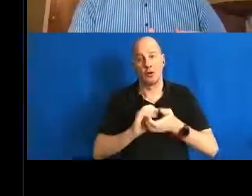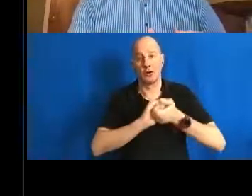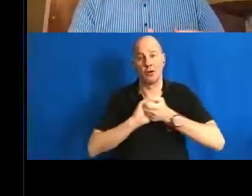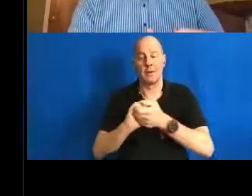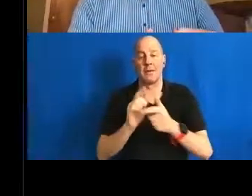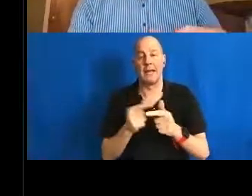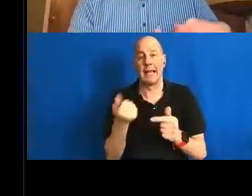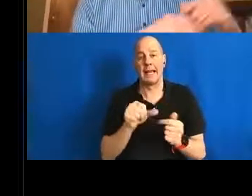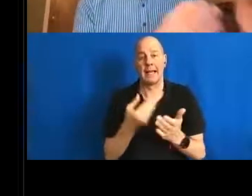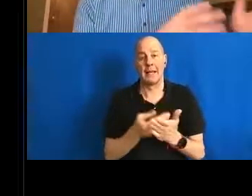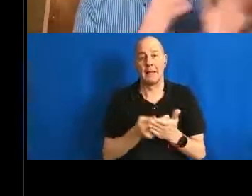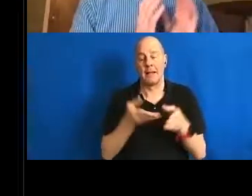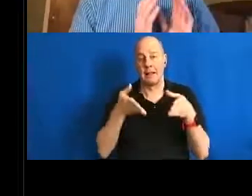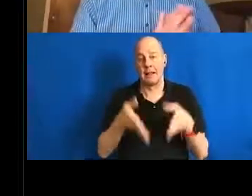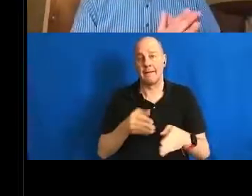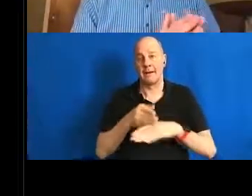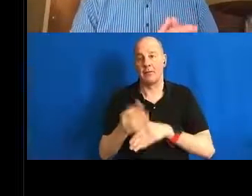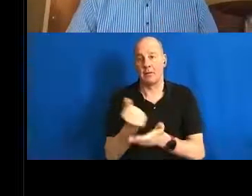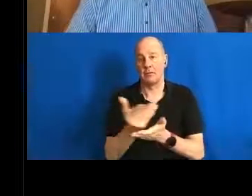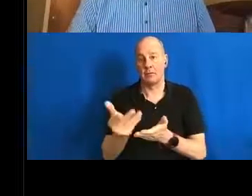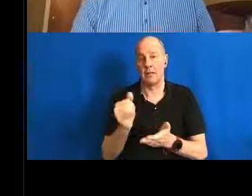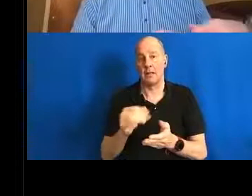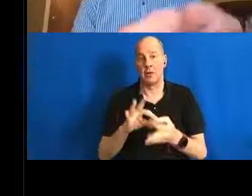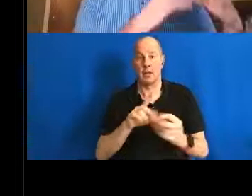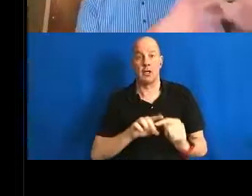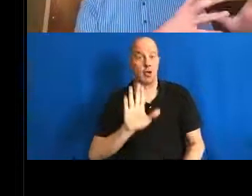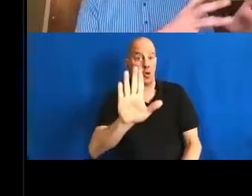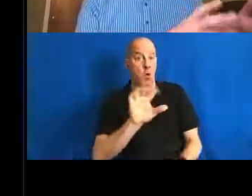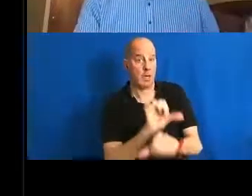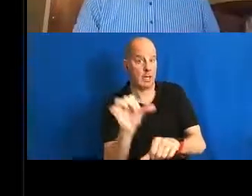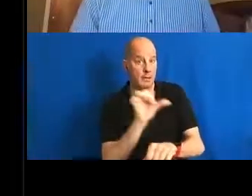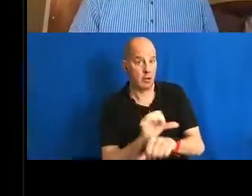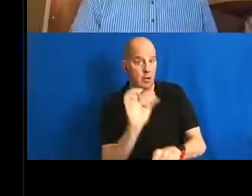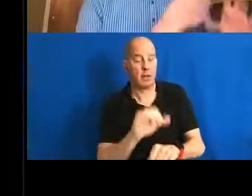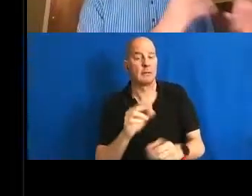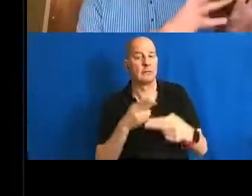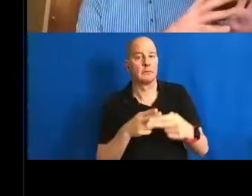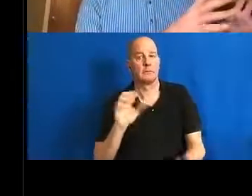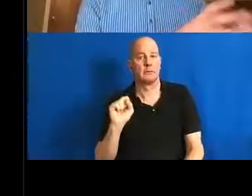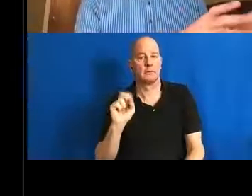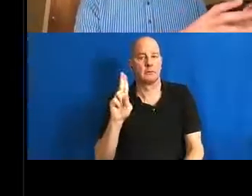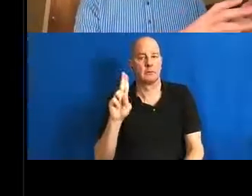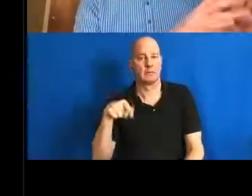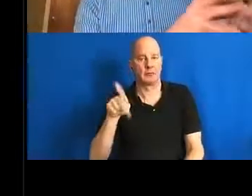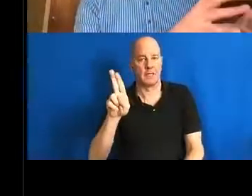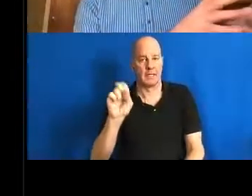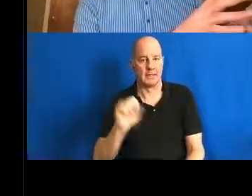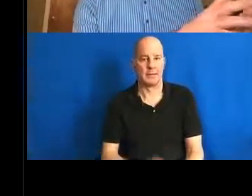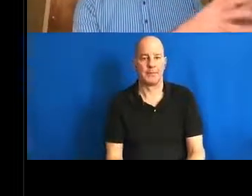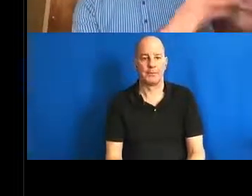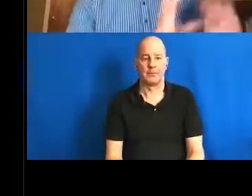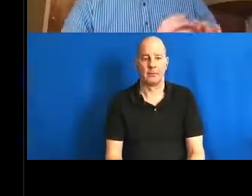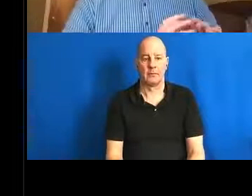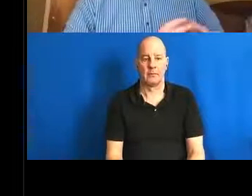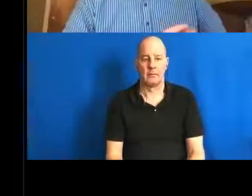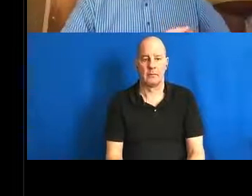income after expenses that's attributable to your labor, and that's surplus. And that's the stuff that we can use to